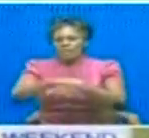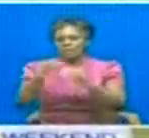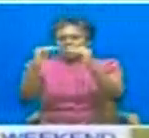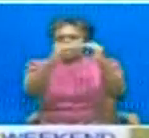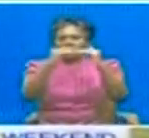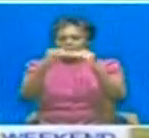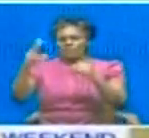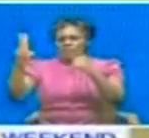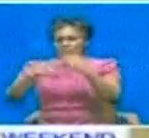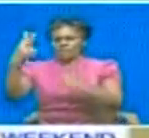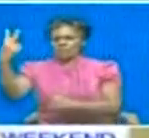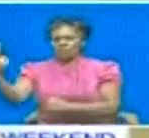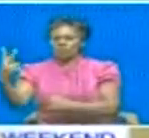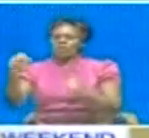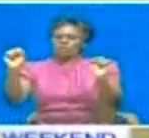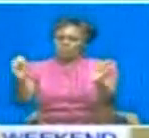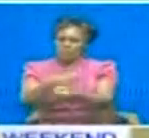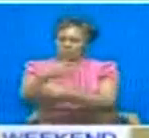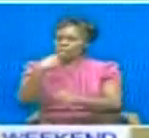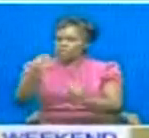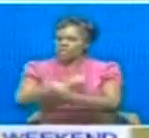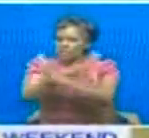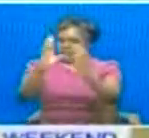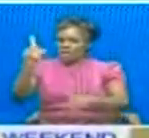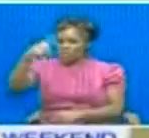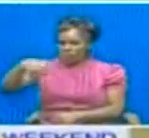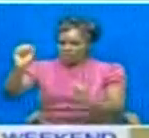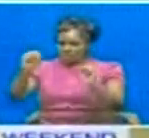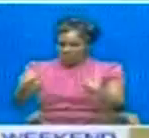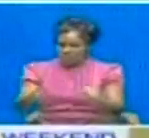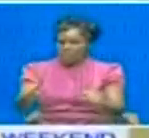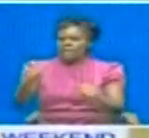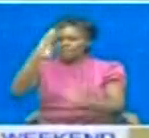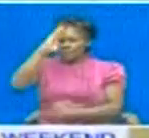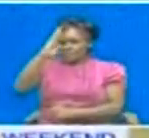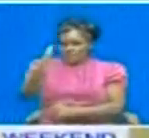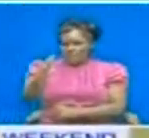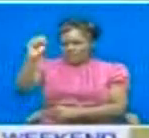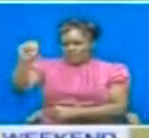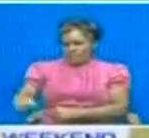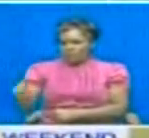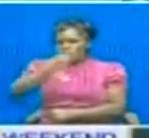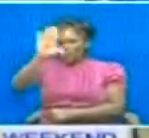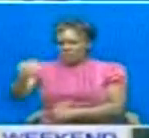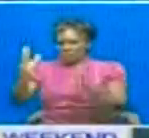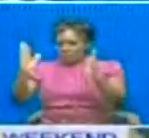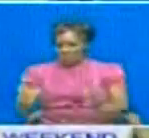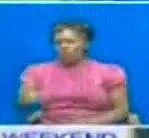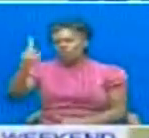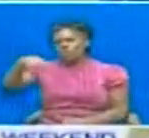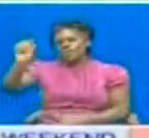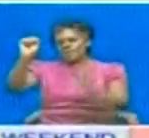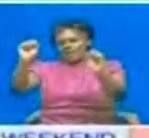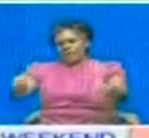par 72. Though it cannot be said clearly that their win carried the day, on Sunday the South African stands a chance of winning the Kenyan